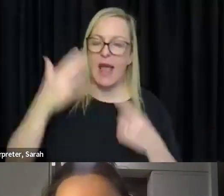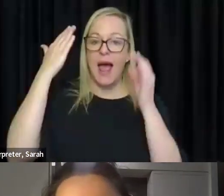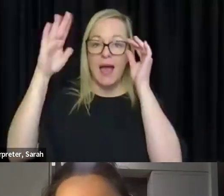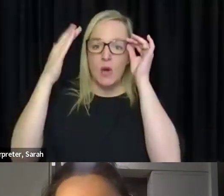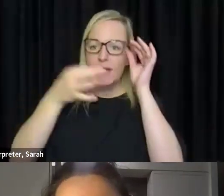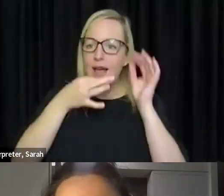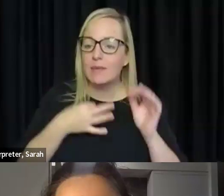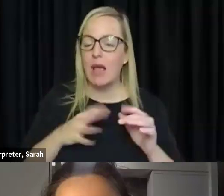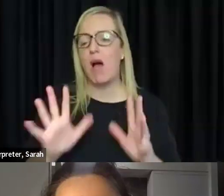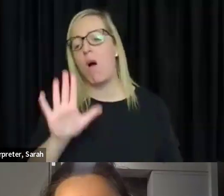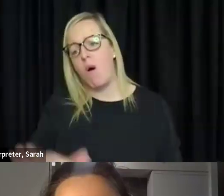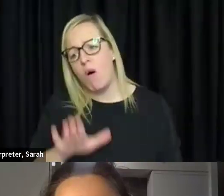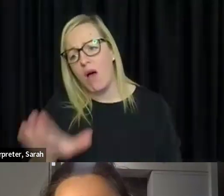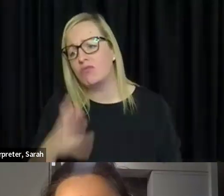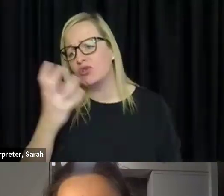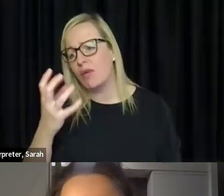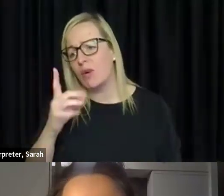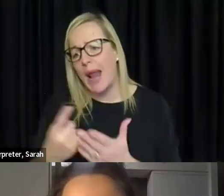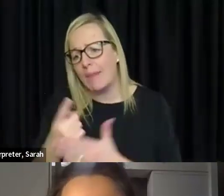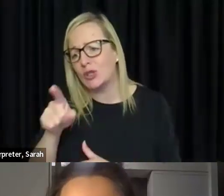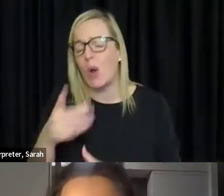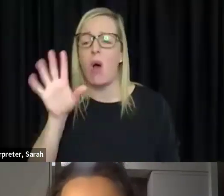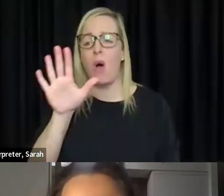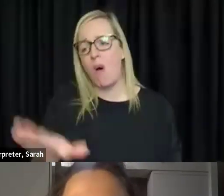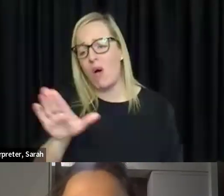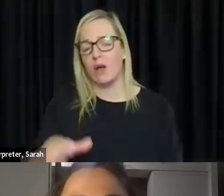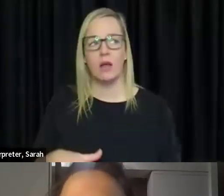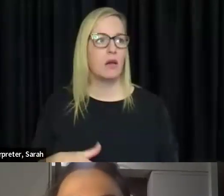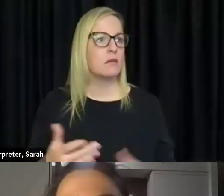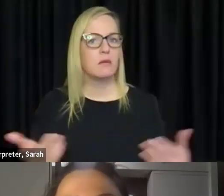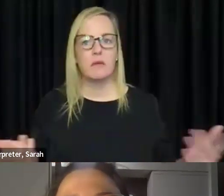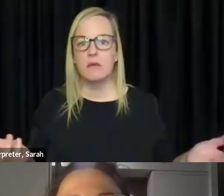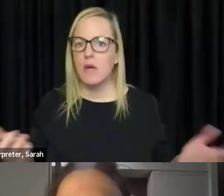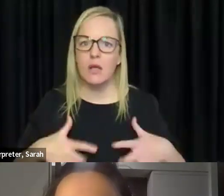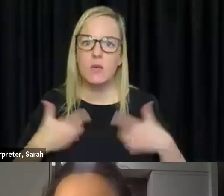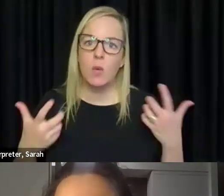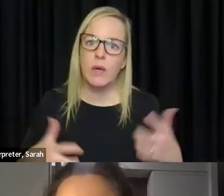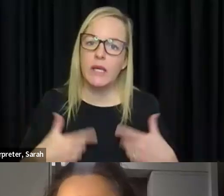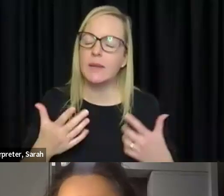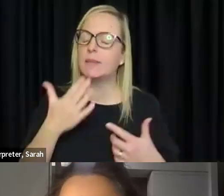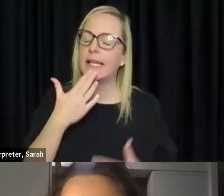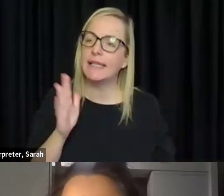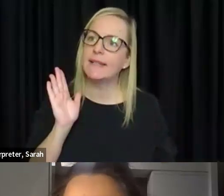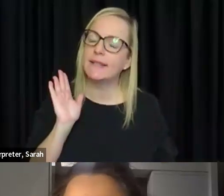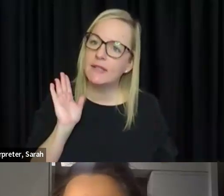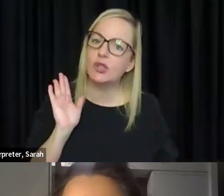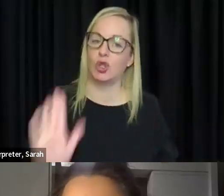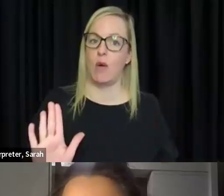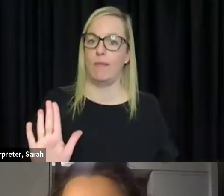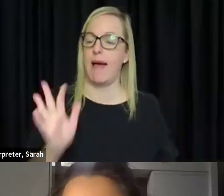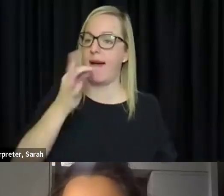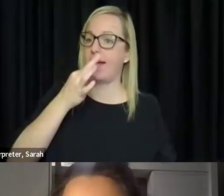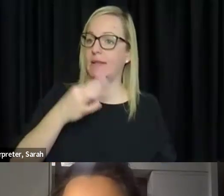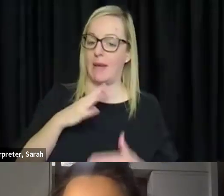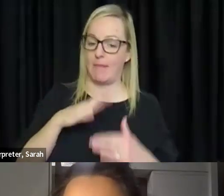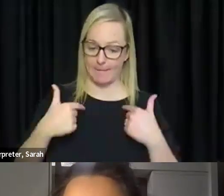what happened, oh, I'm sorry, like it's like so annoying. I would definitely want people to stop realizing it's not a bad thing, nothing's wrong